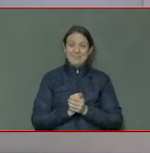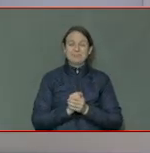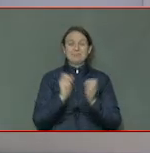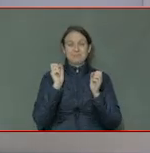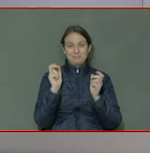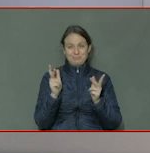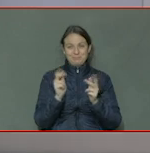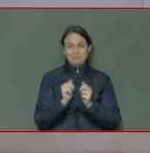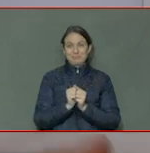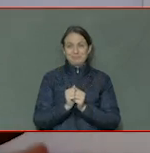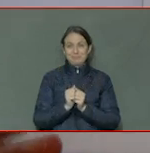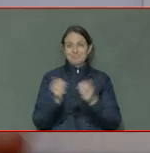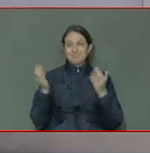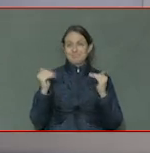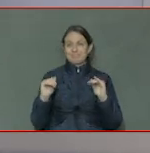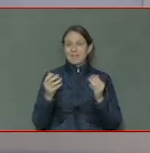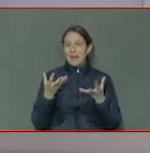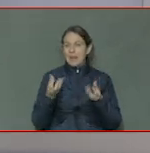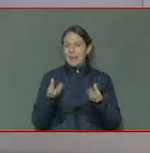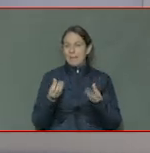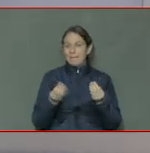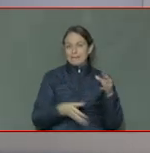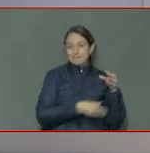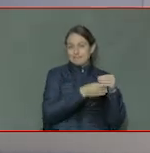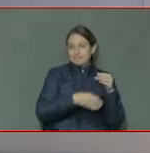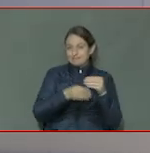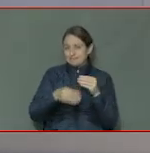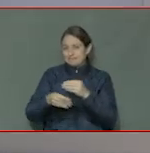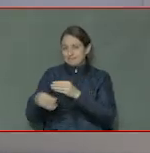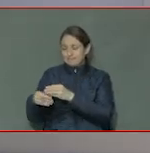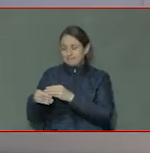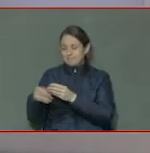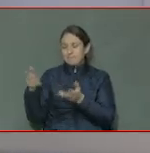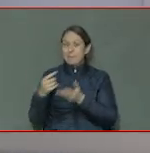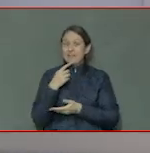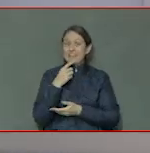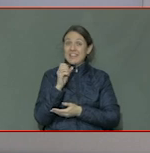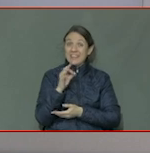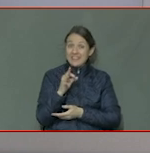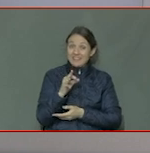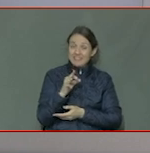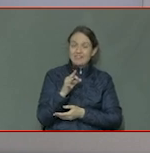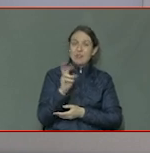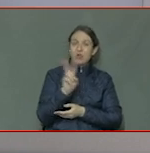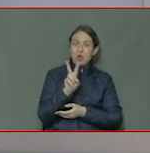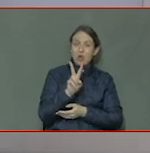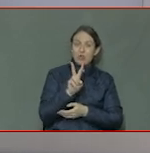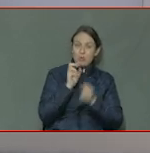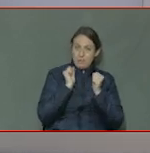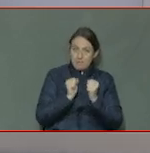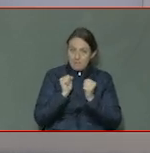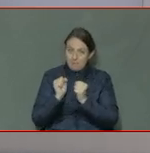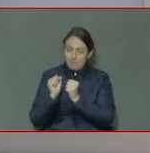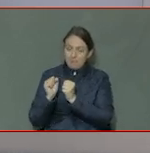Okay, now if I put in the numbers, if they say it was constant velocity, then